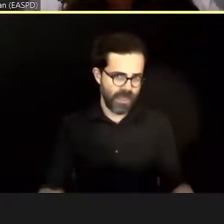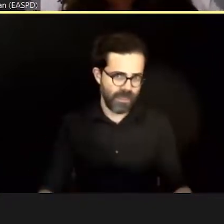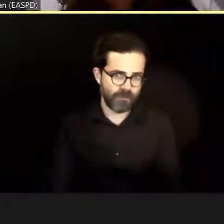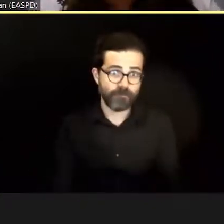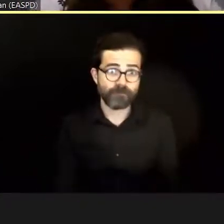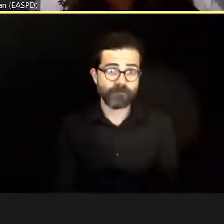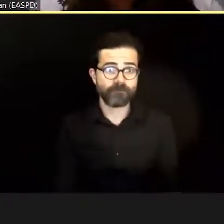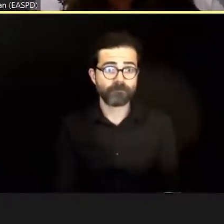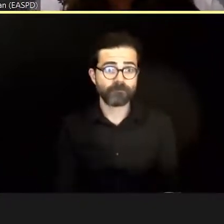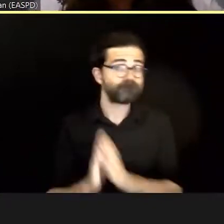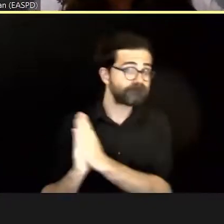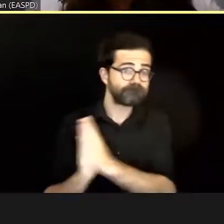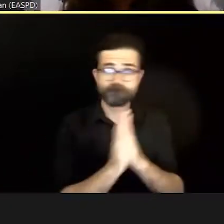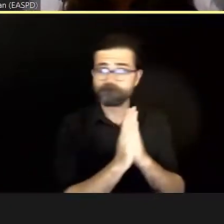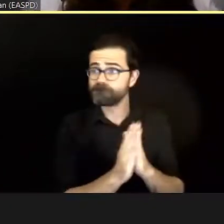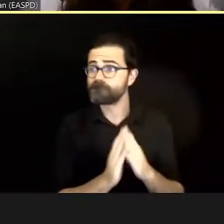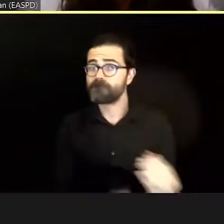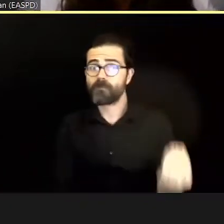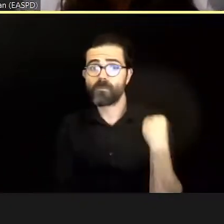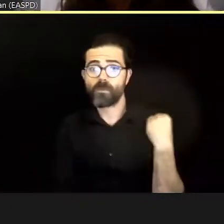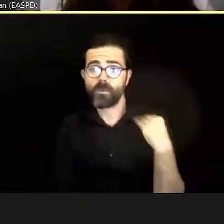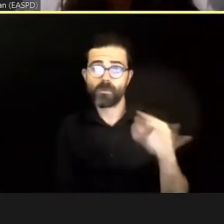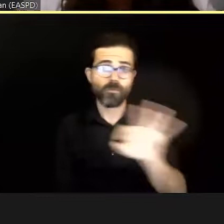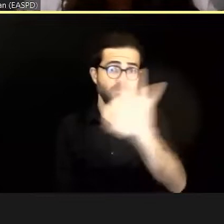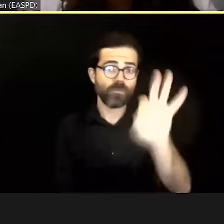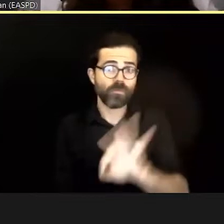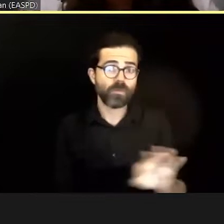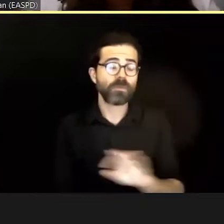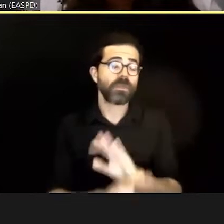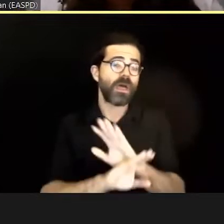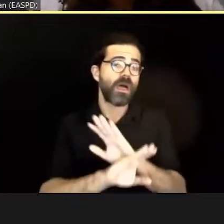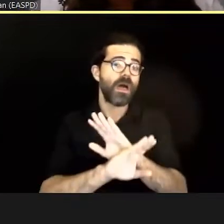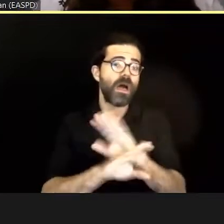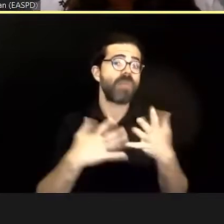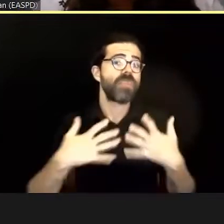Q&A section, and at the end of the session we'll have some time to answer.